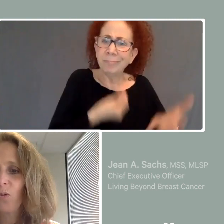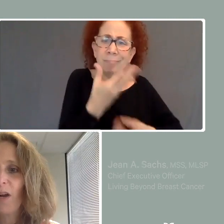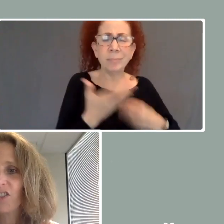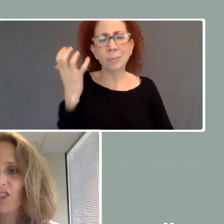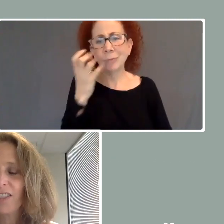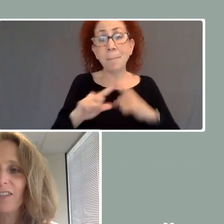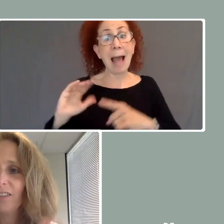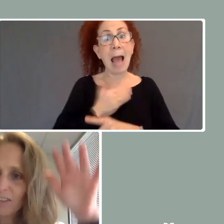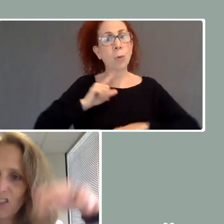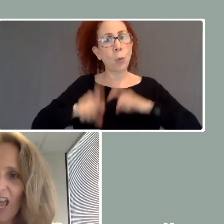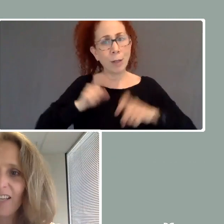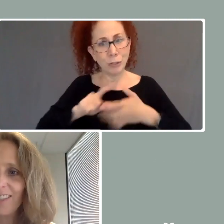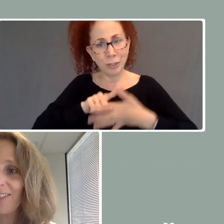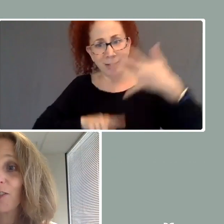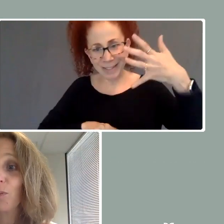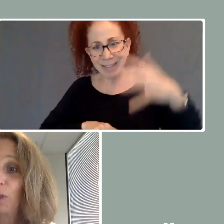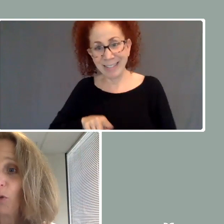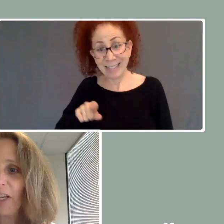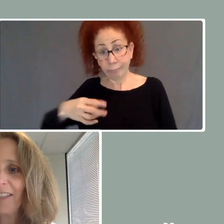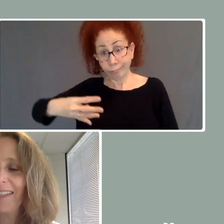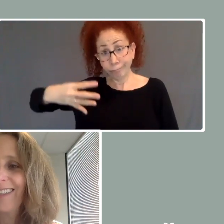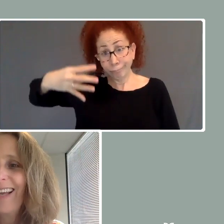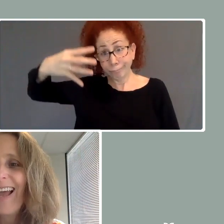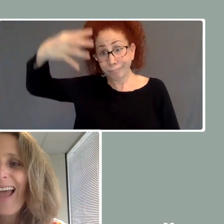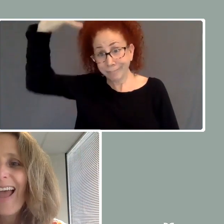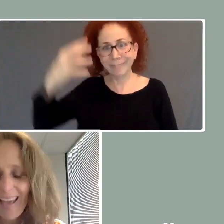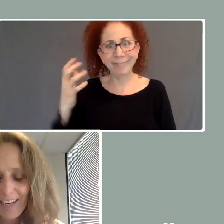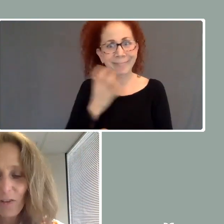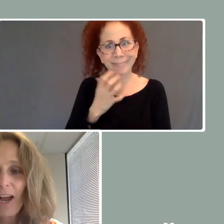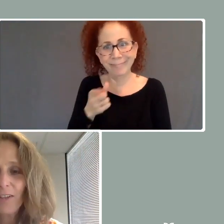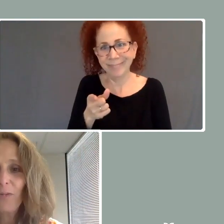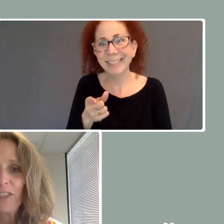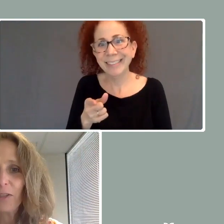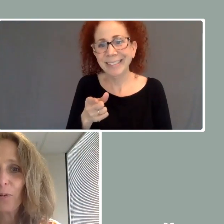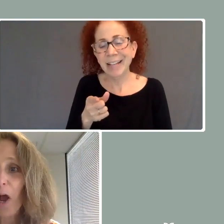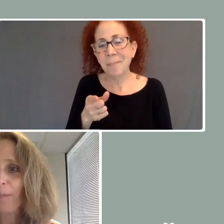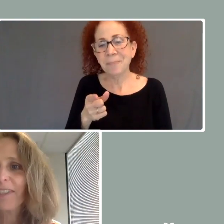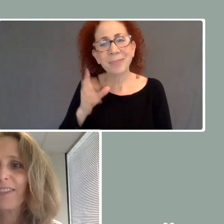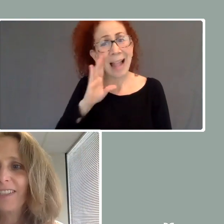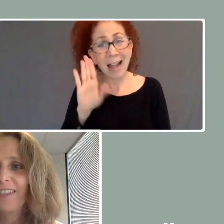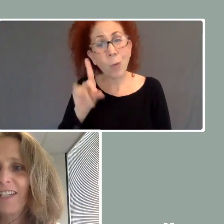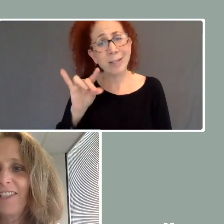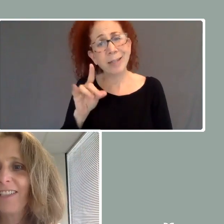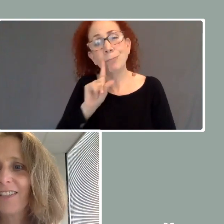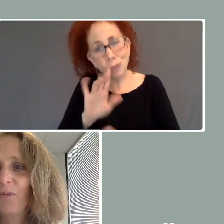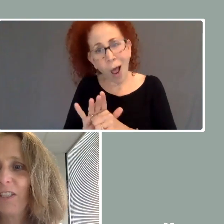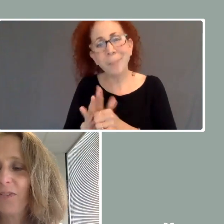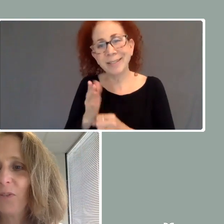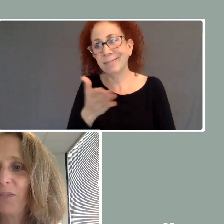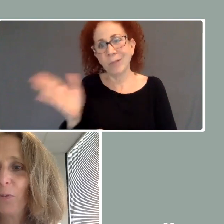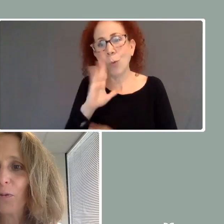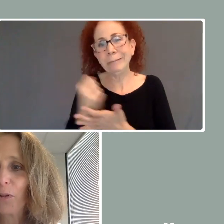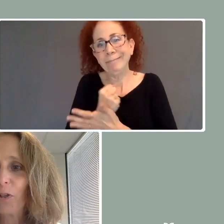our question chat is exploding. And I know we did promise the attendees that